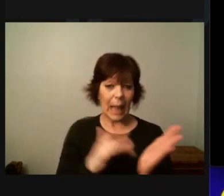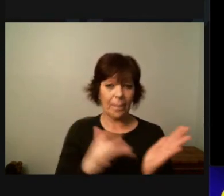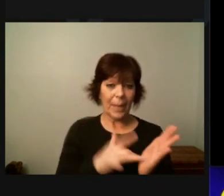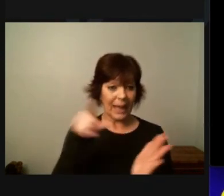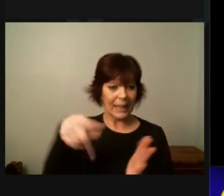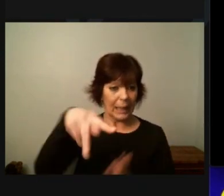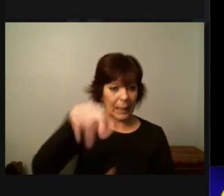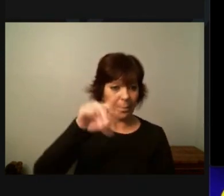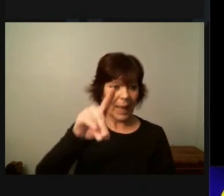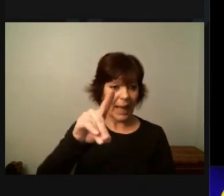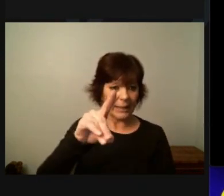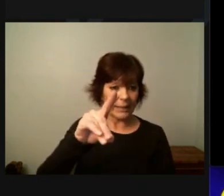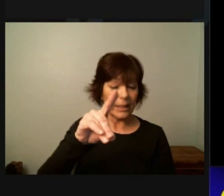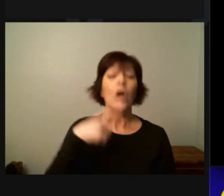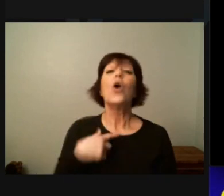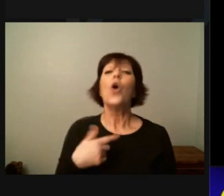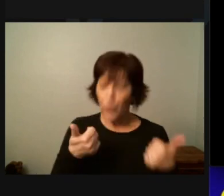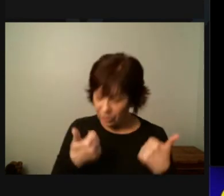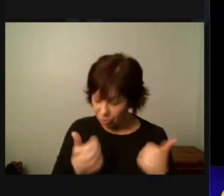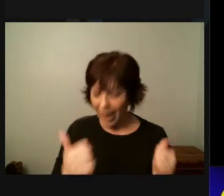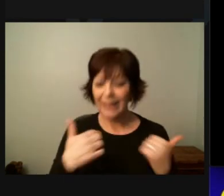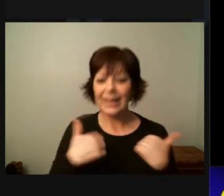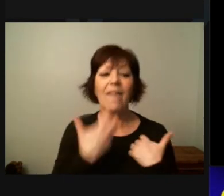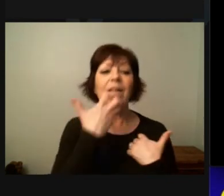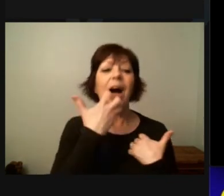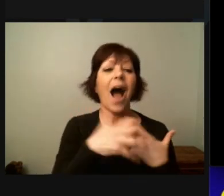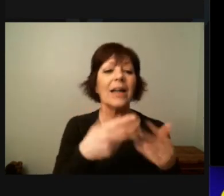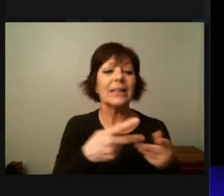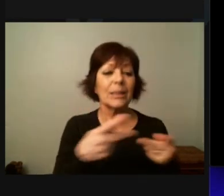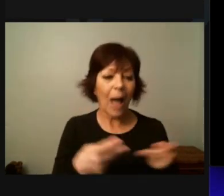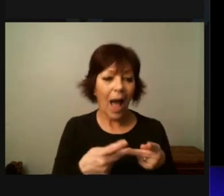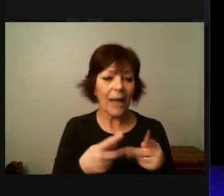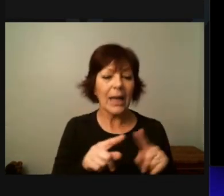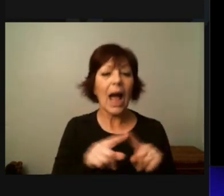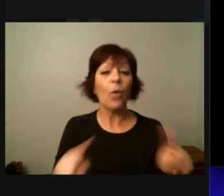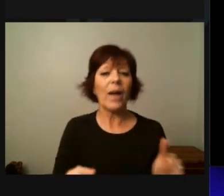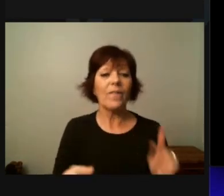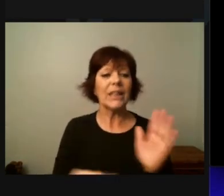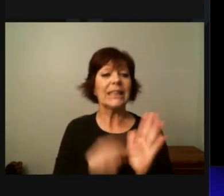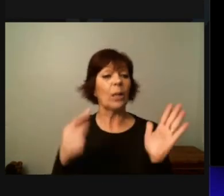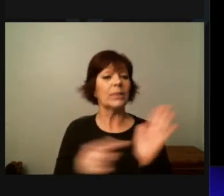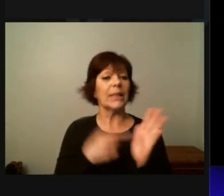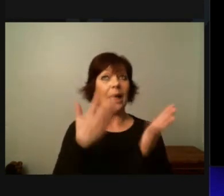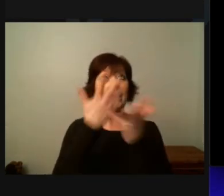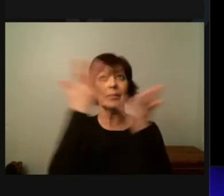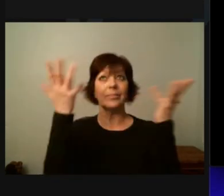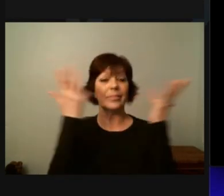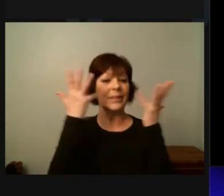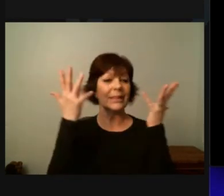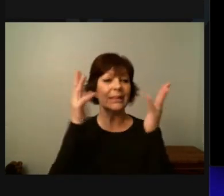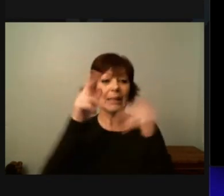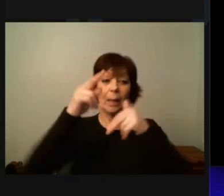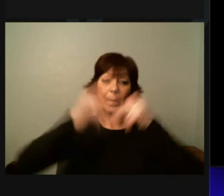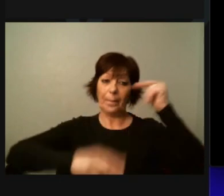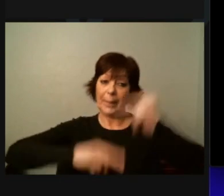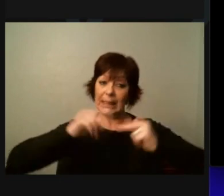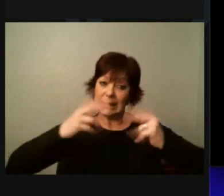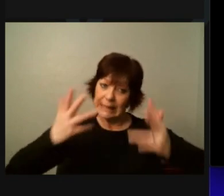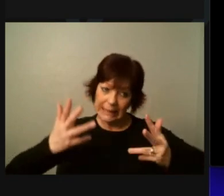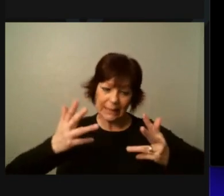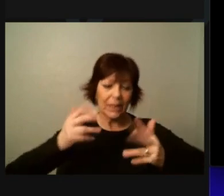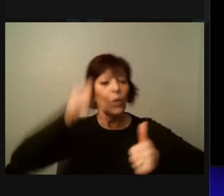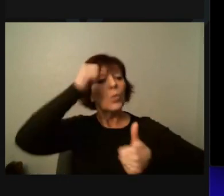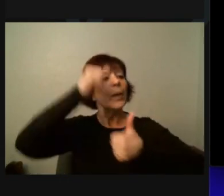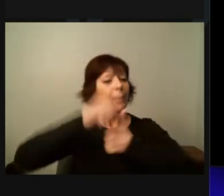Pods? We try to have hotspots. However, sometimes we're at the mercy of the way a building is built. Please keep in